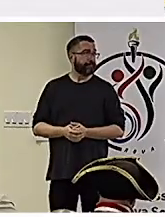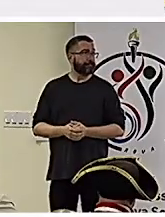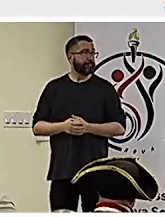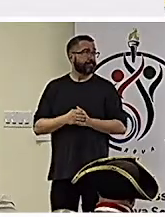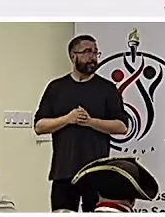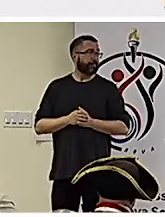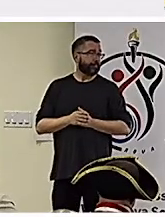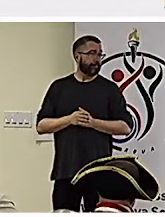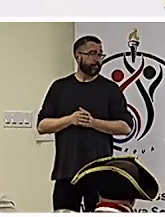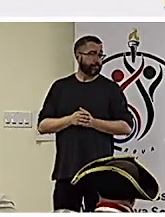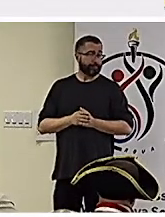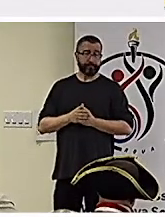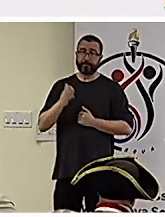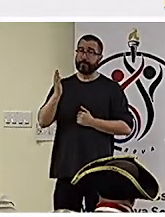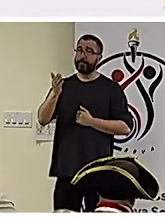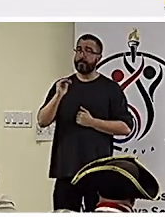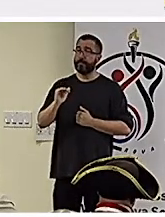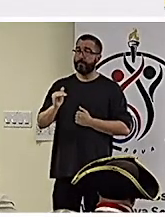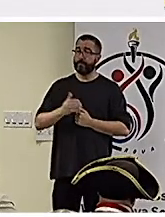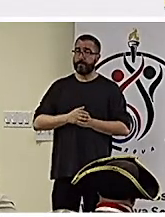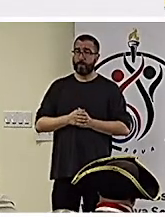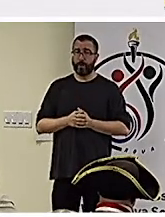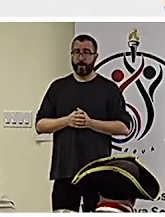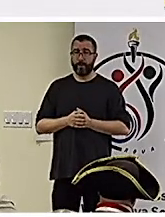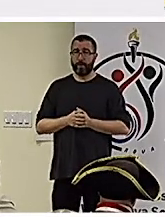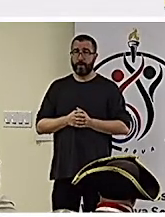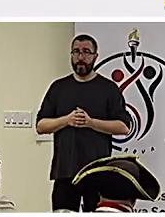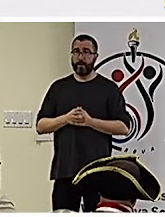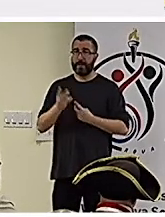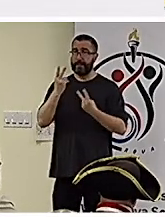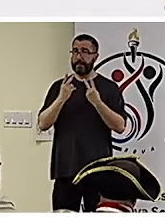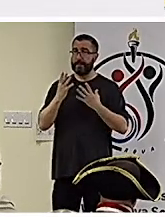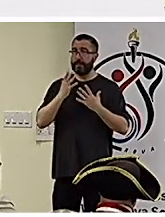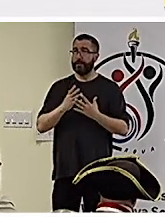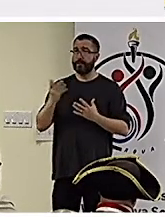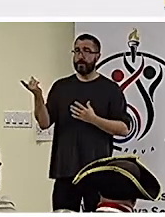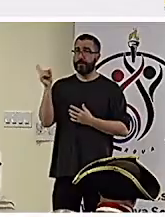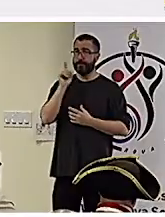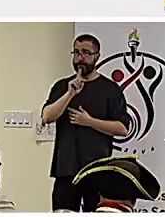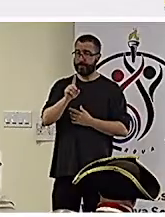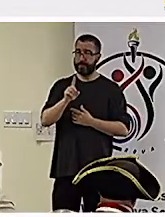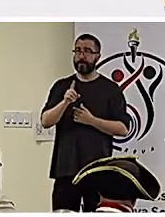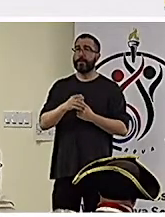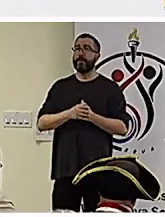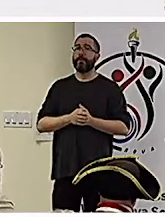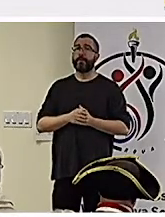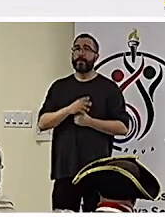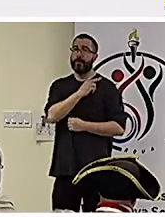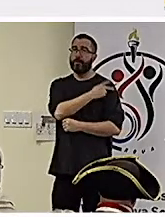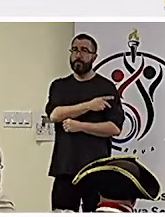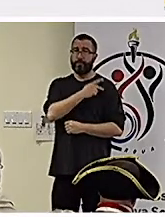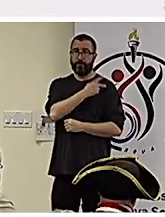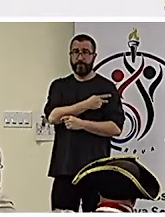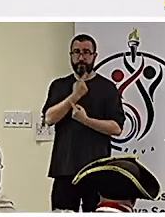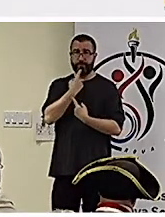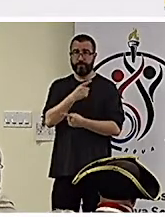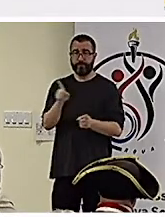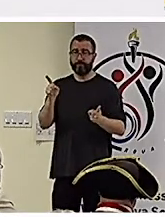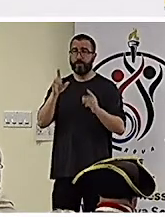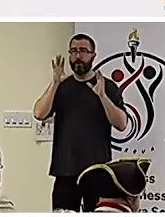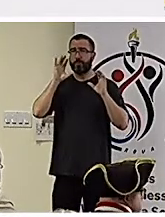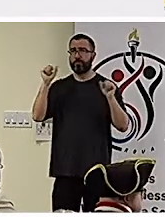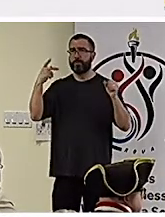Our next guest brings greetings and Nova Scotia's provincial proclamation from Premier